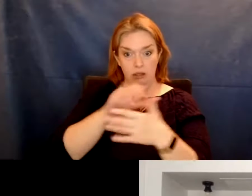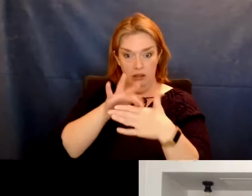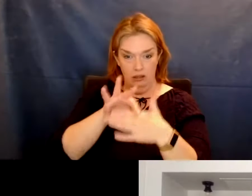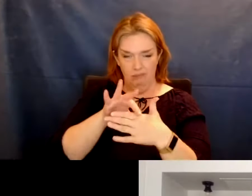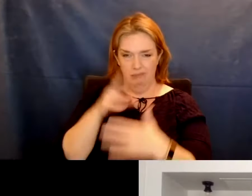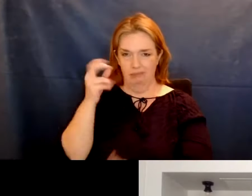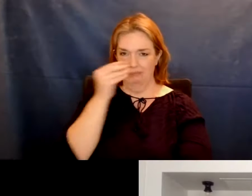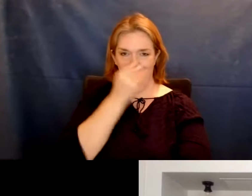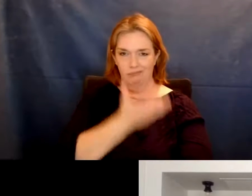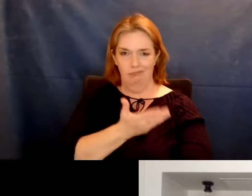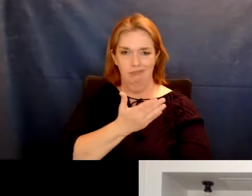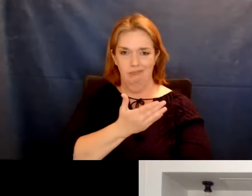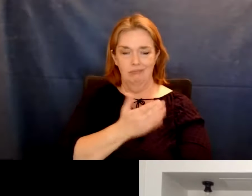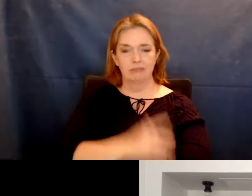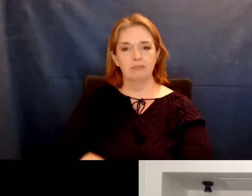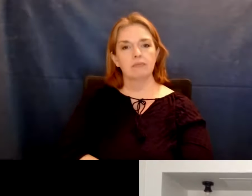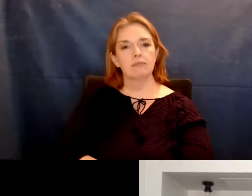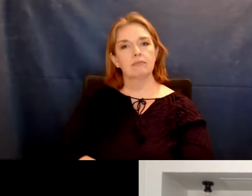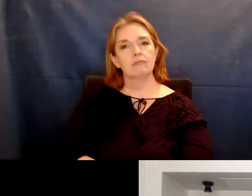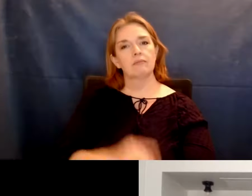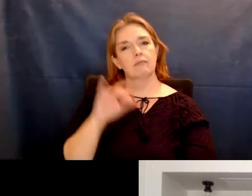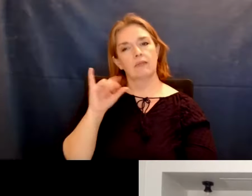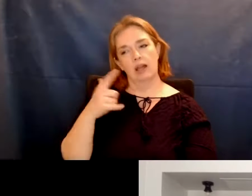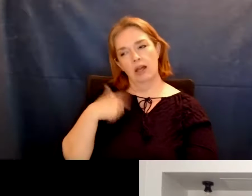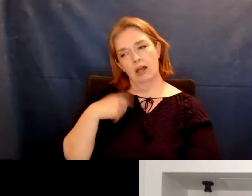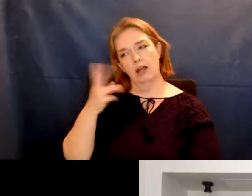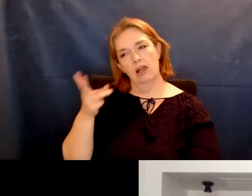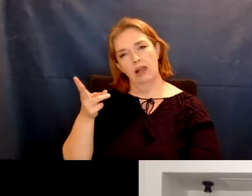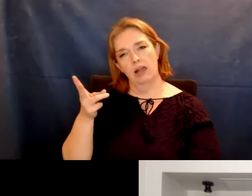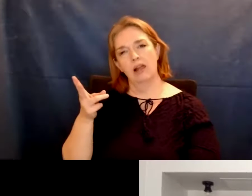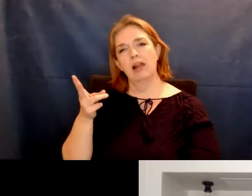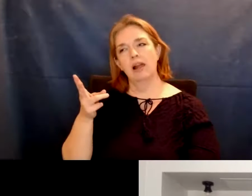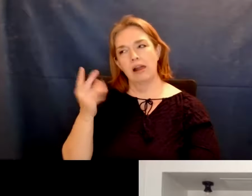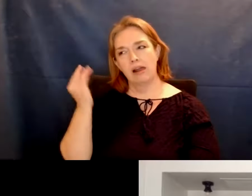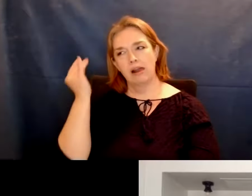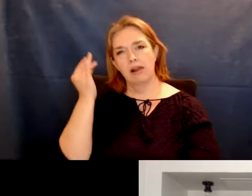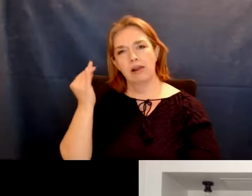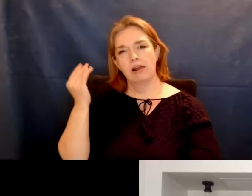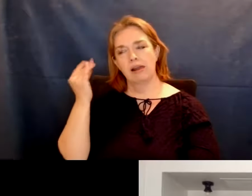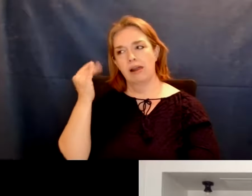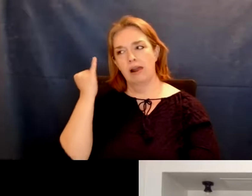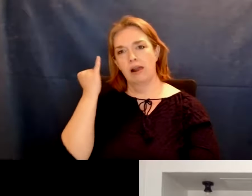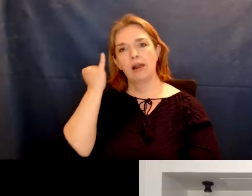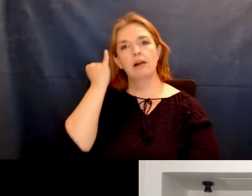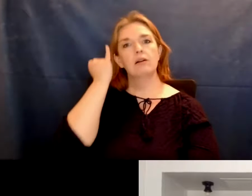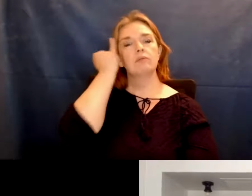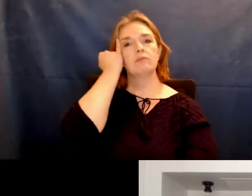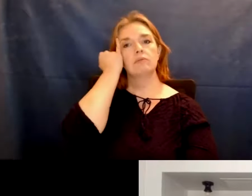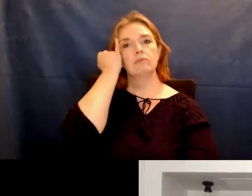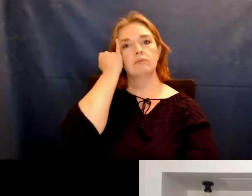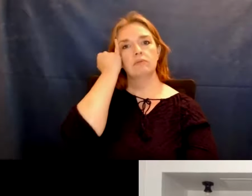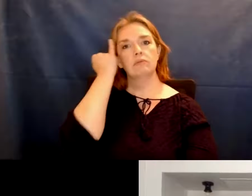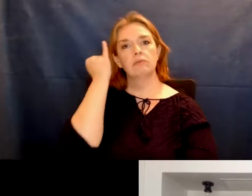was curious as to what if I risked a great deal of